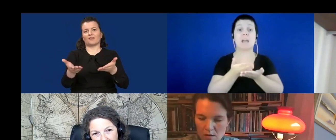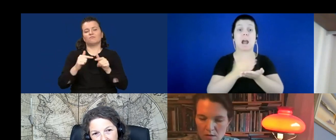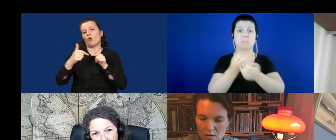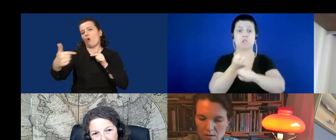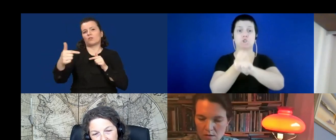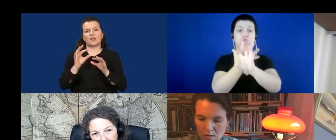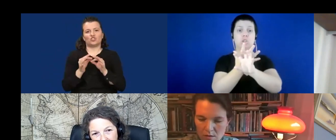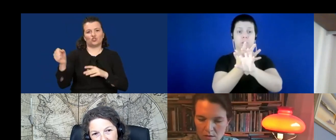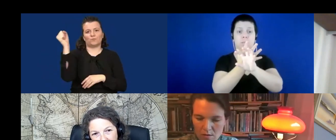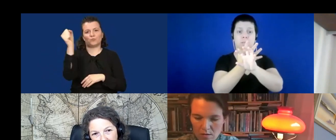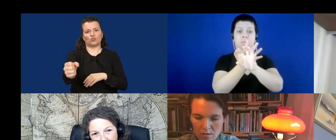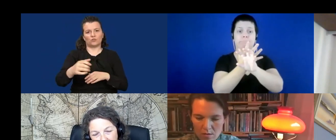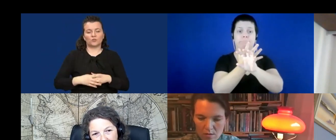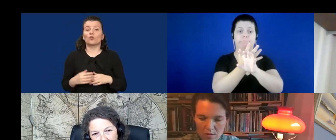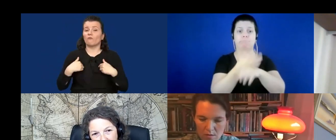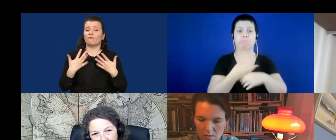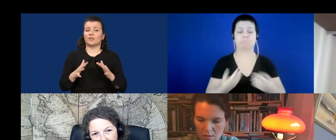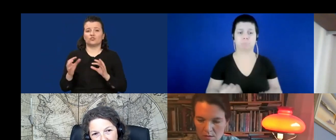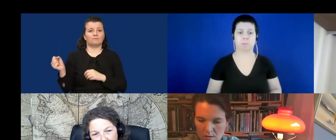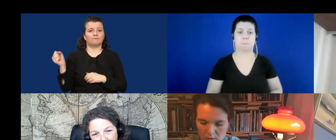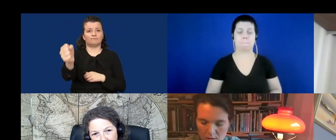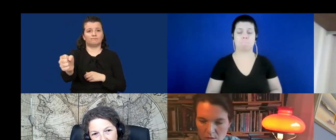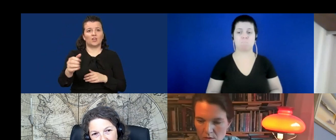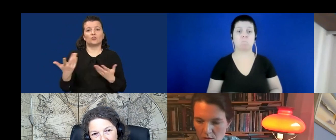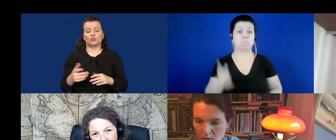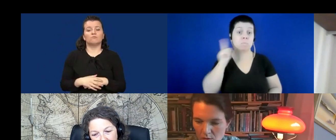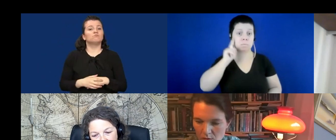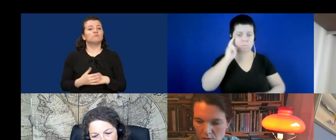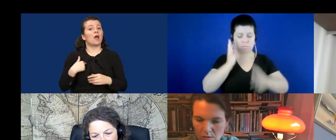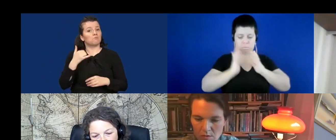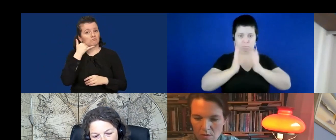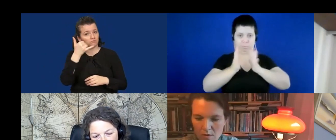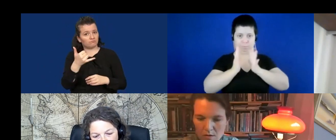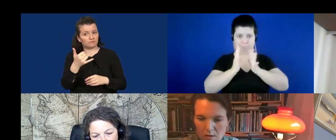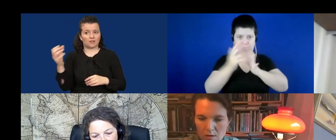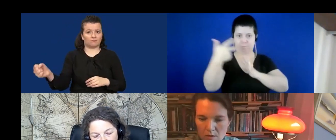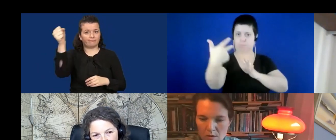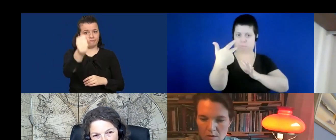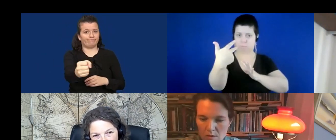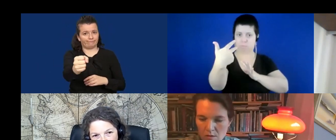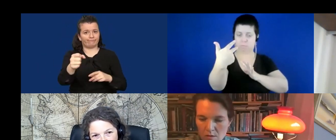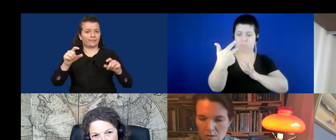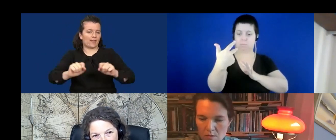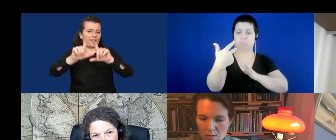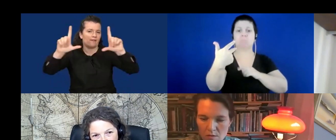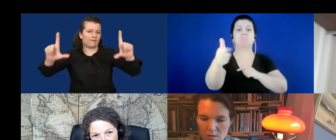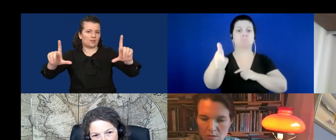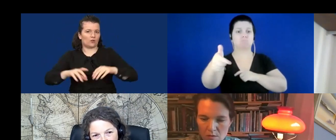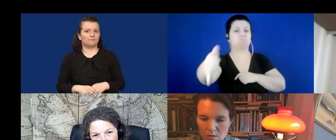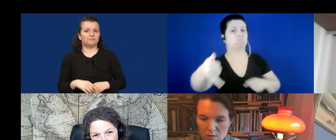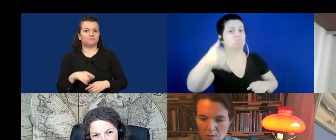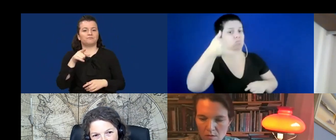they will sign to the interpreter through video, who will then make a call to